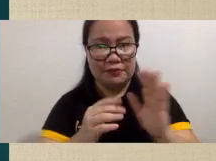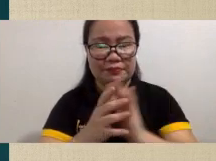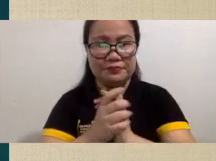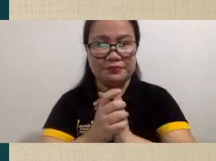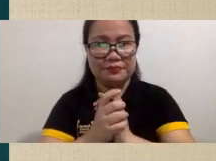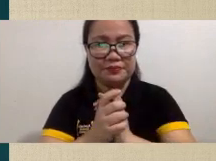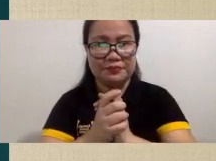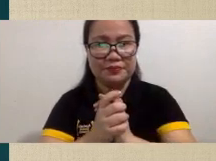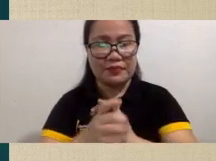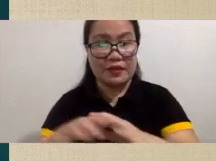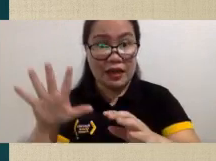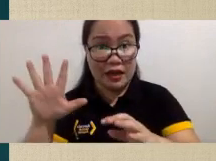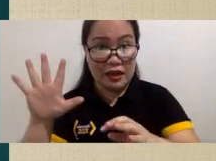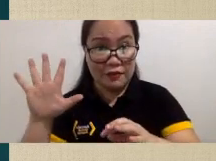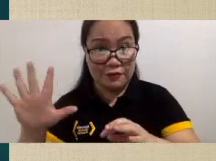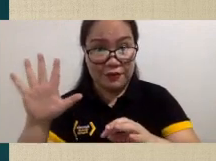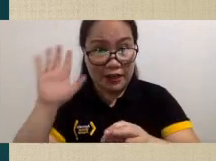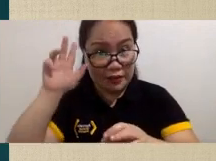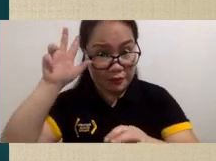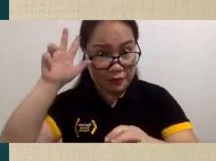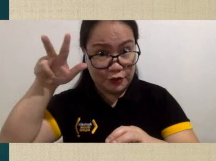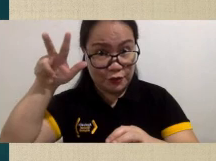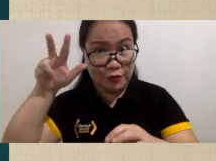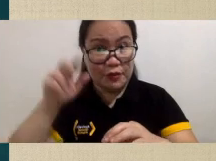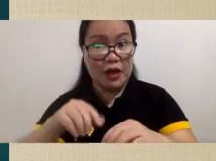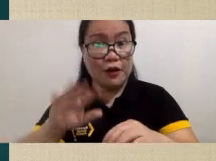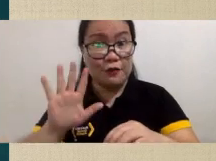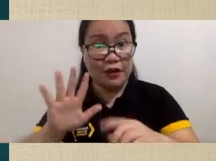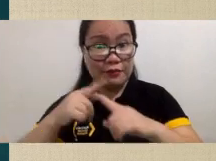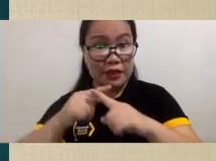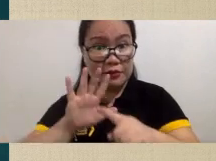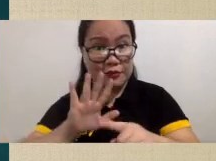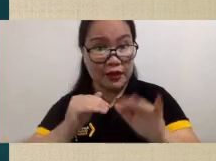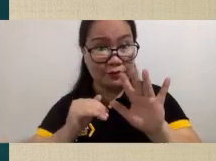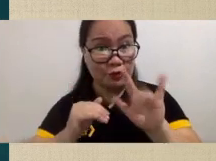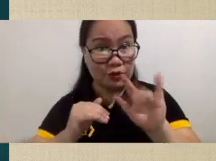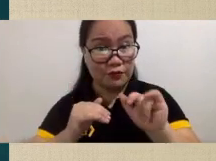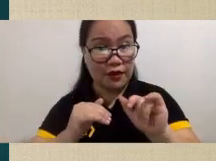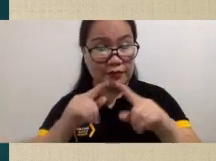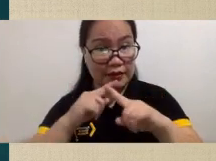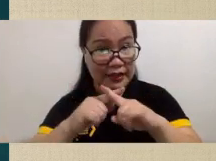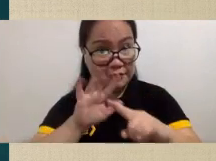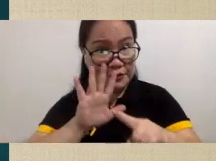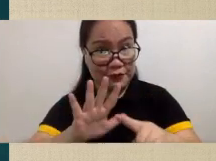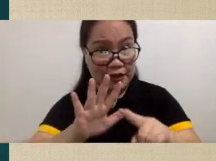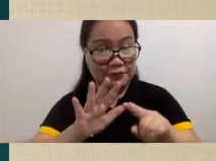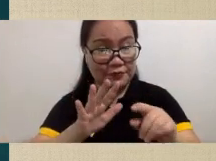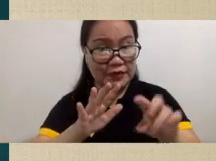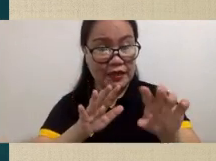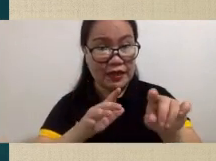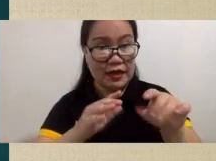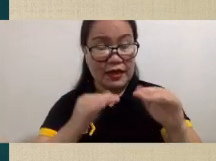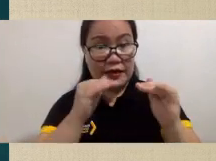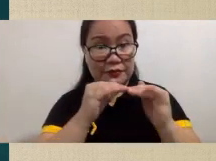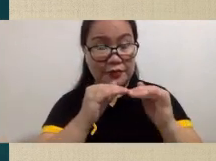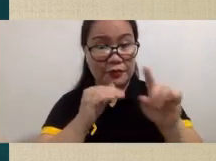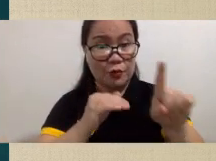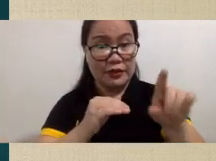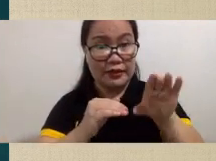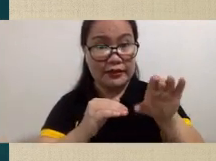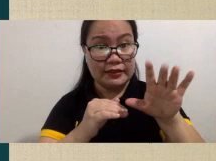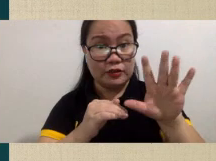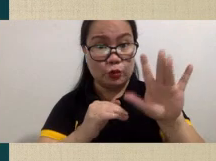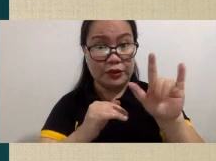to 64. 5 cube, we have 5 times 5, 25. Times 5, that is